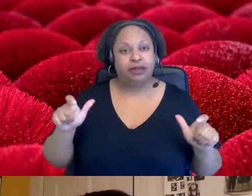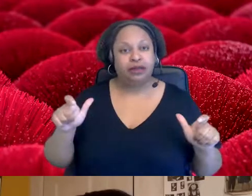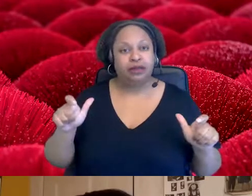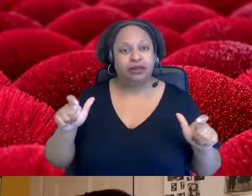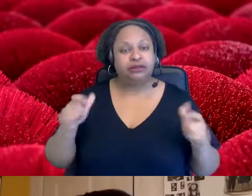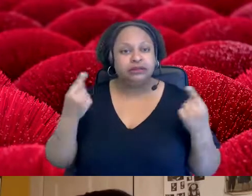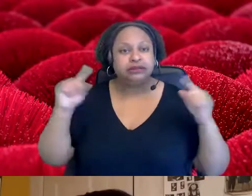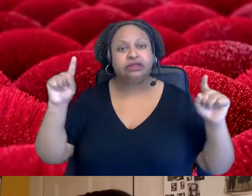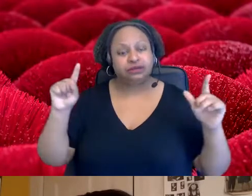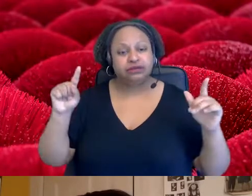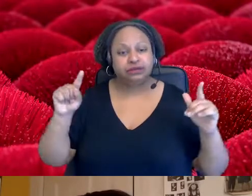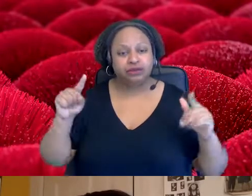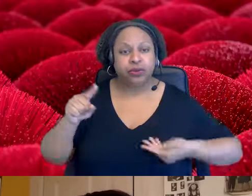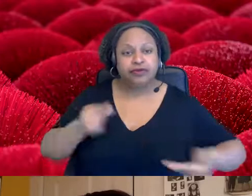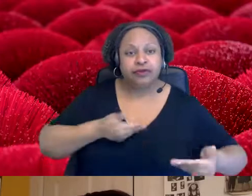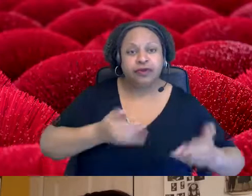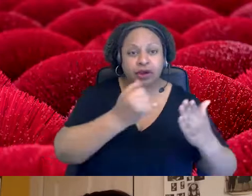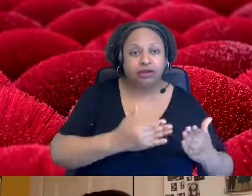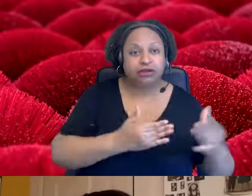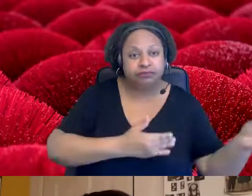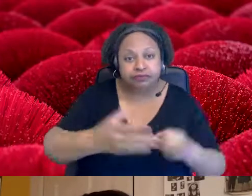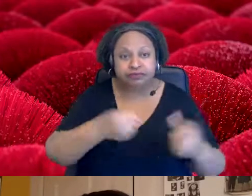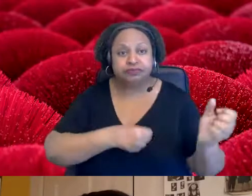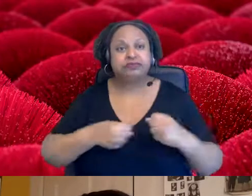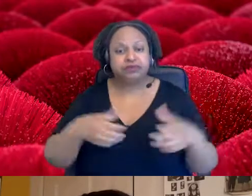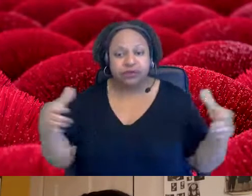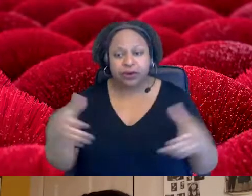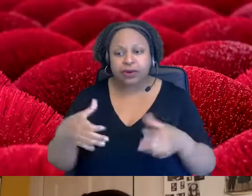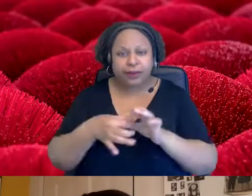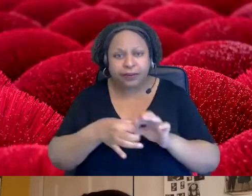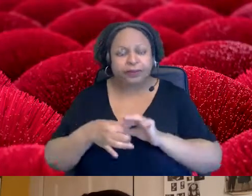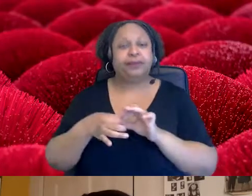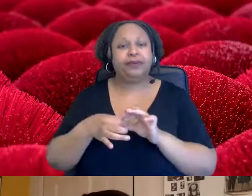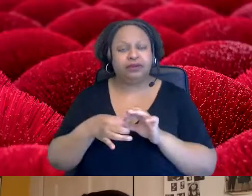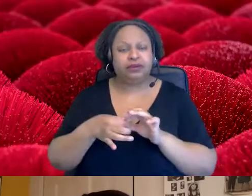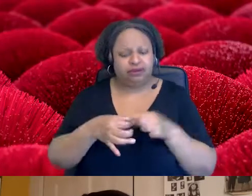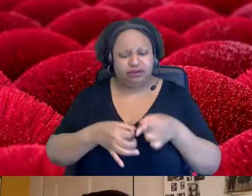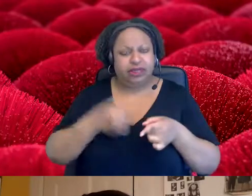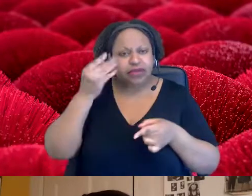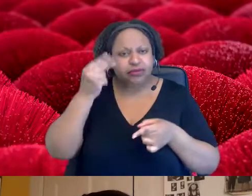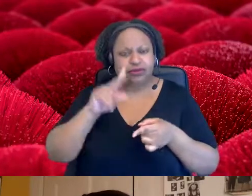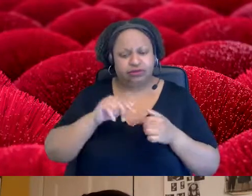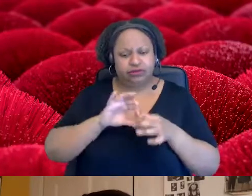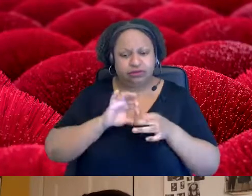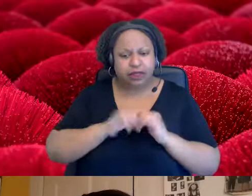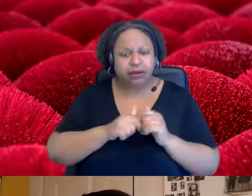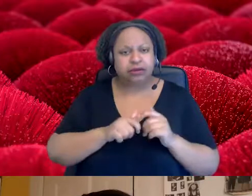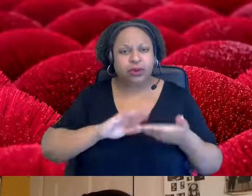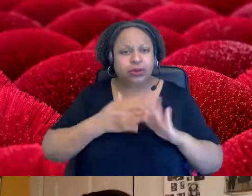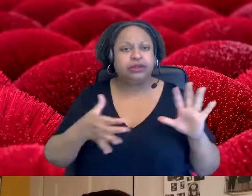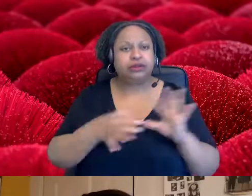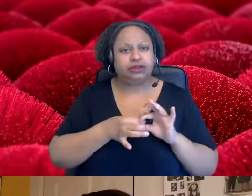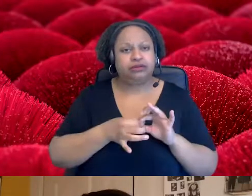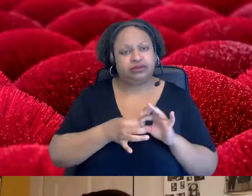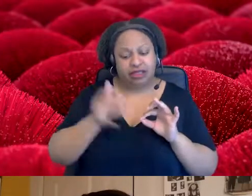but there's not really much of that. So that makes it very difficult for people to who are coming